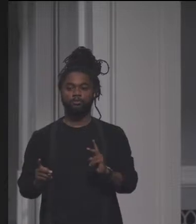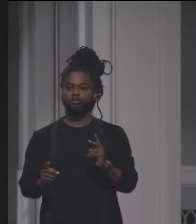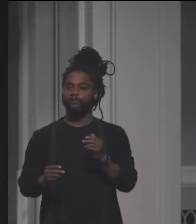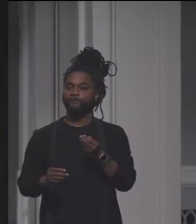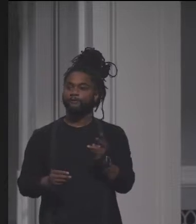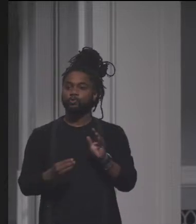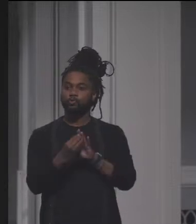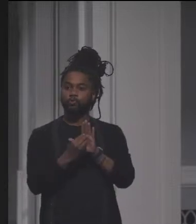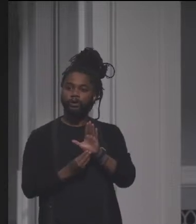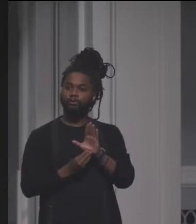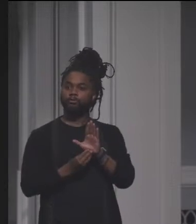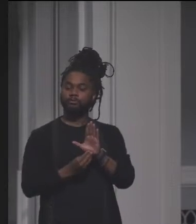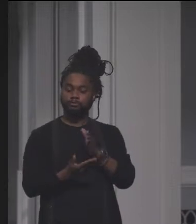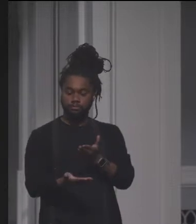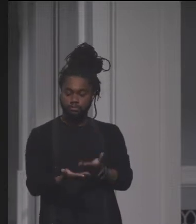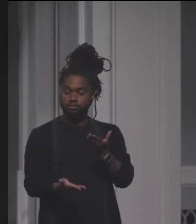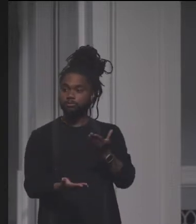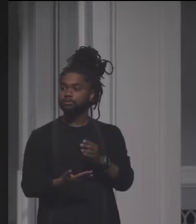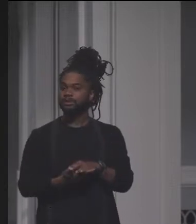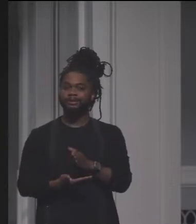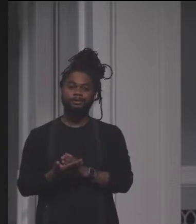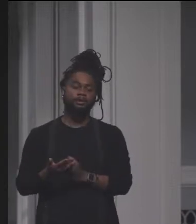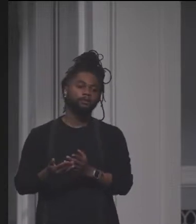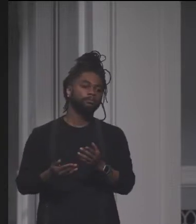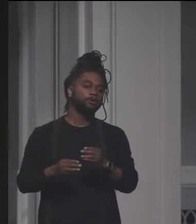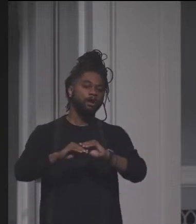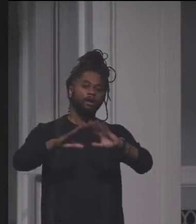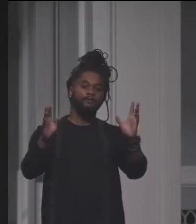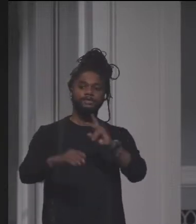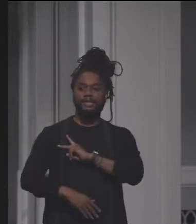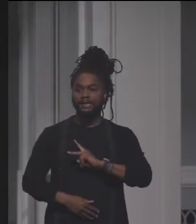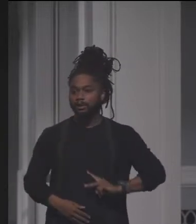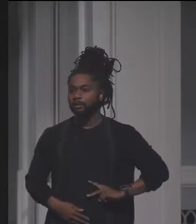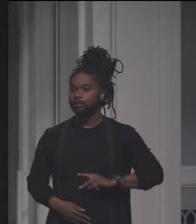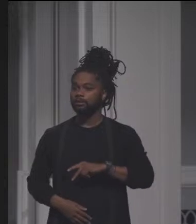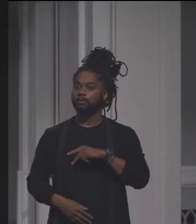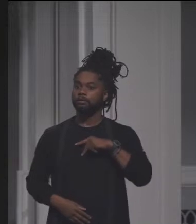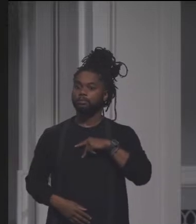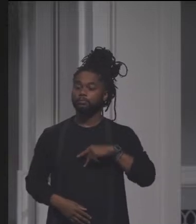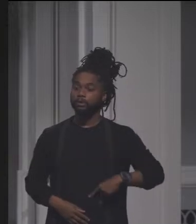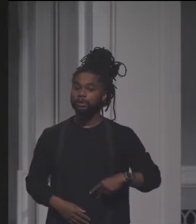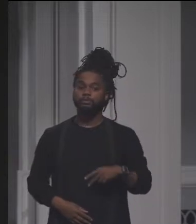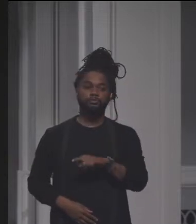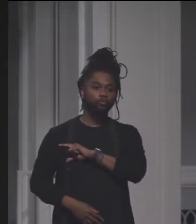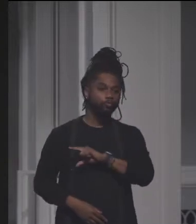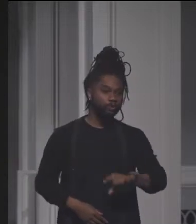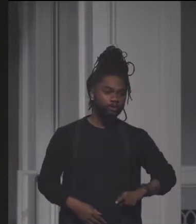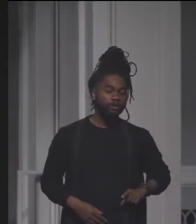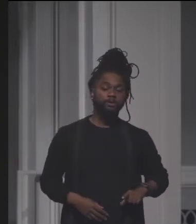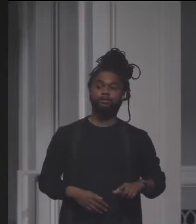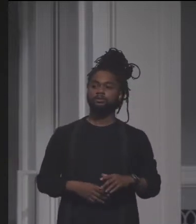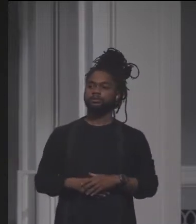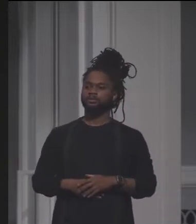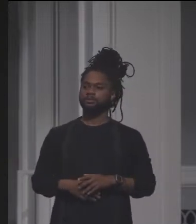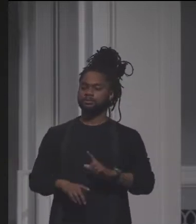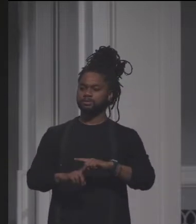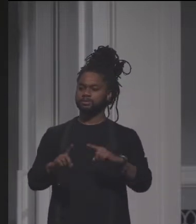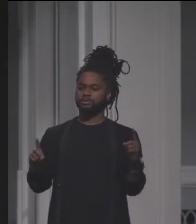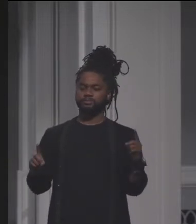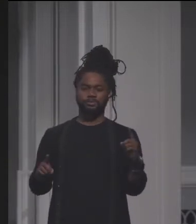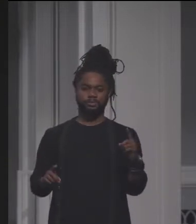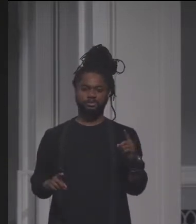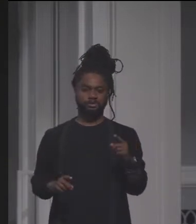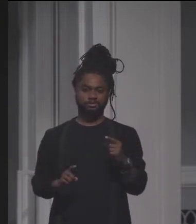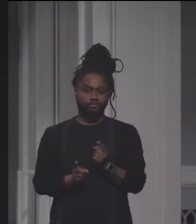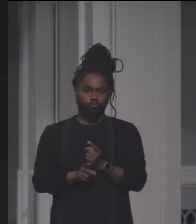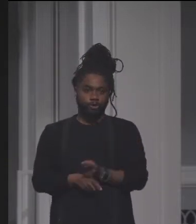records. So we know it's about kings and princes and some queens, but we don't know about any ordinary